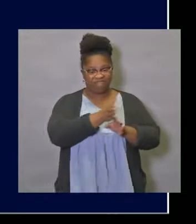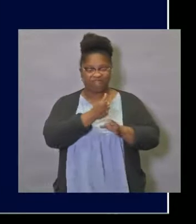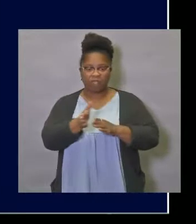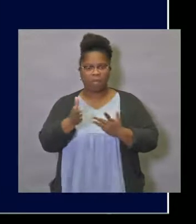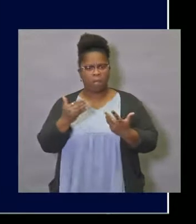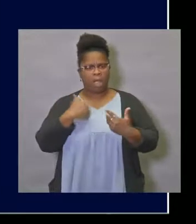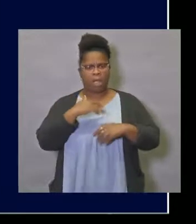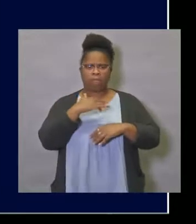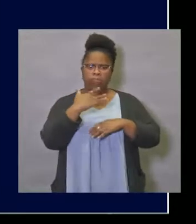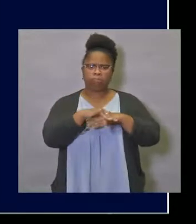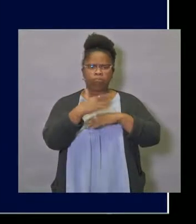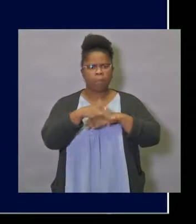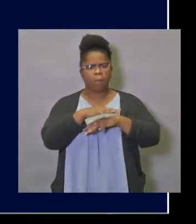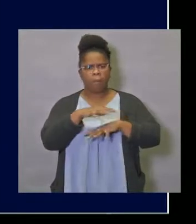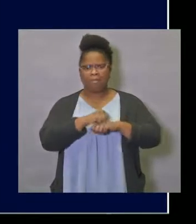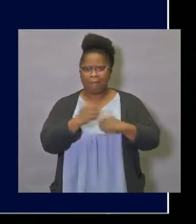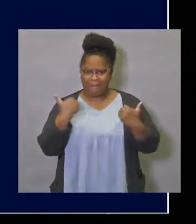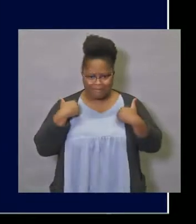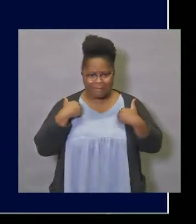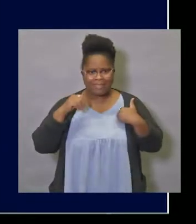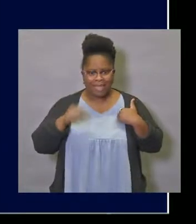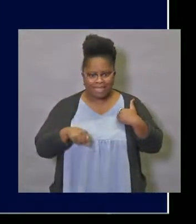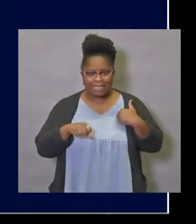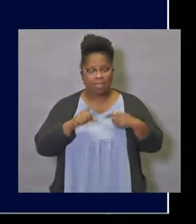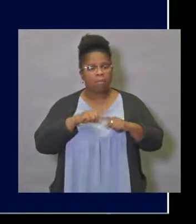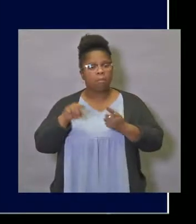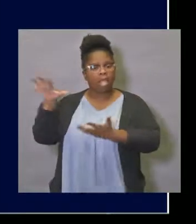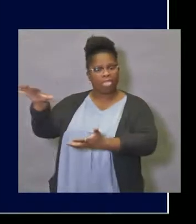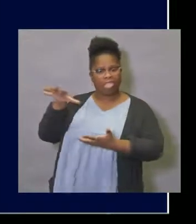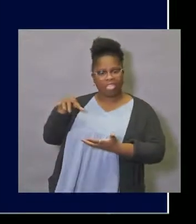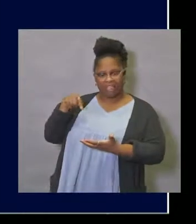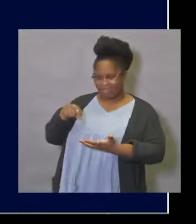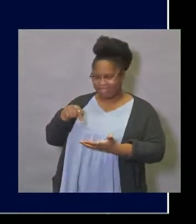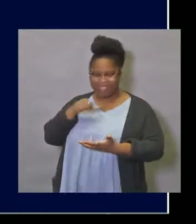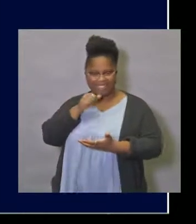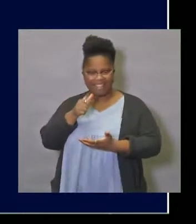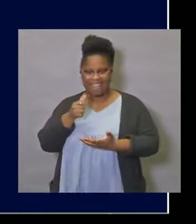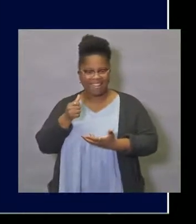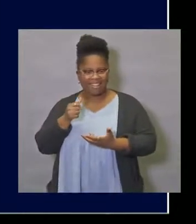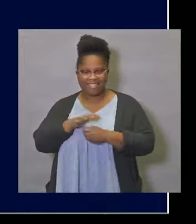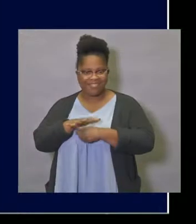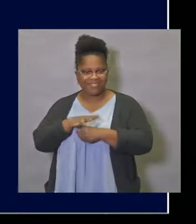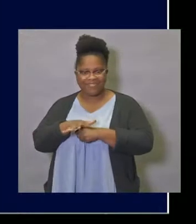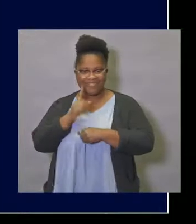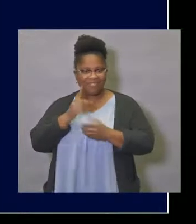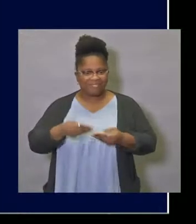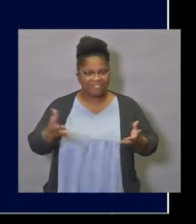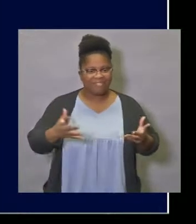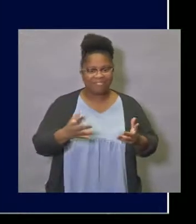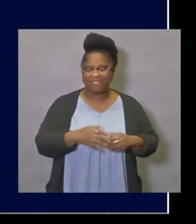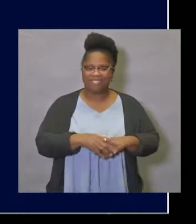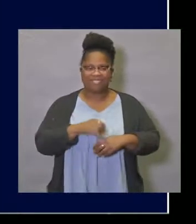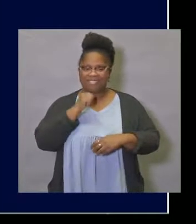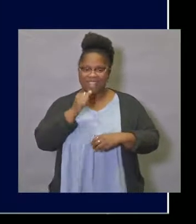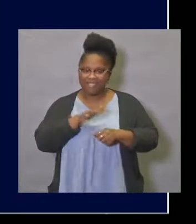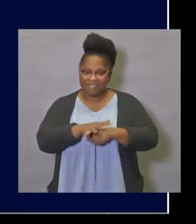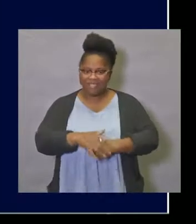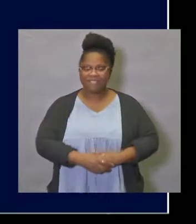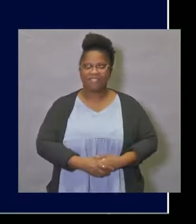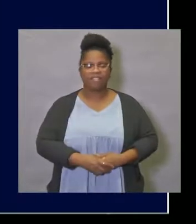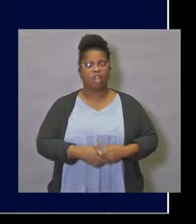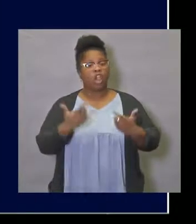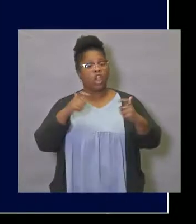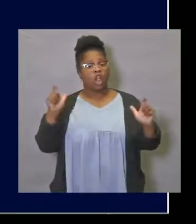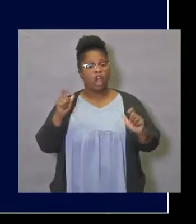to vaccinate, though we simply do not have the supply of vaccine to offer more appointments. Our large pods